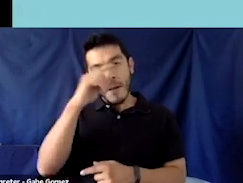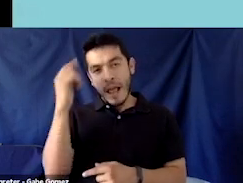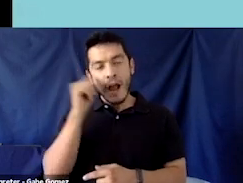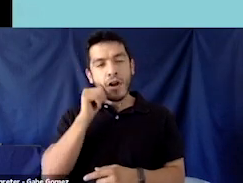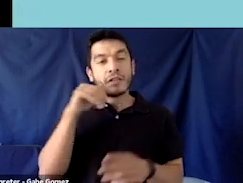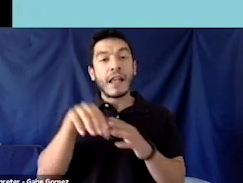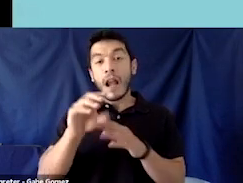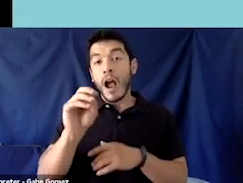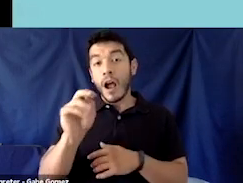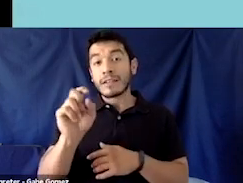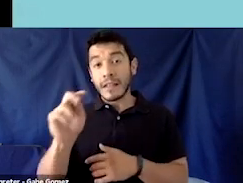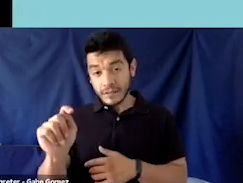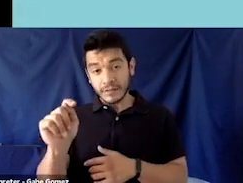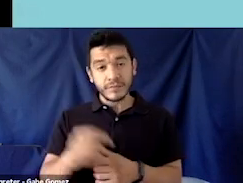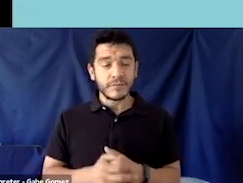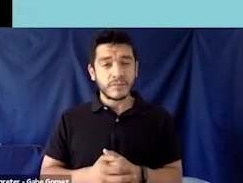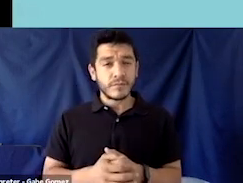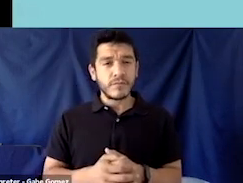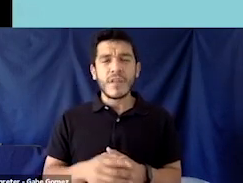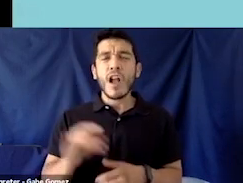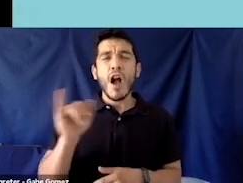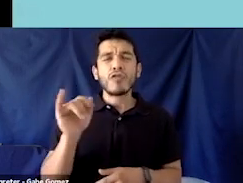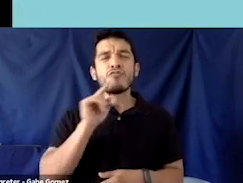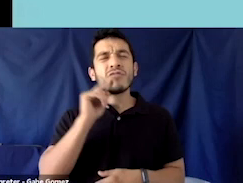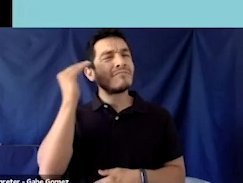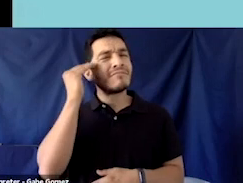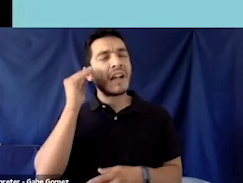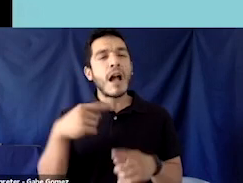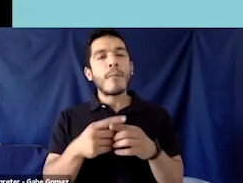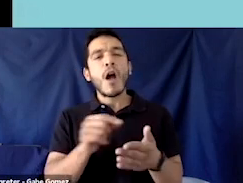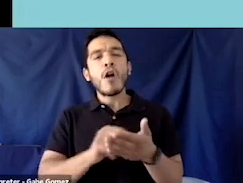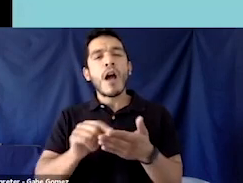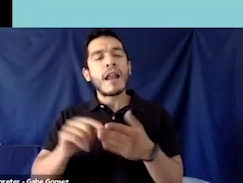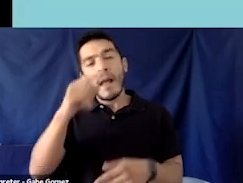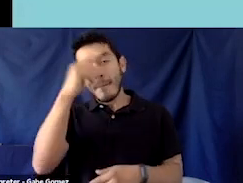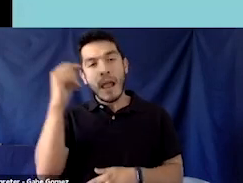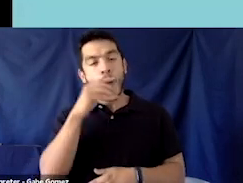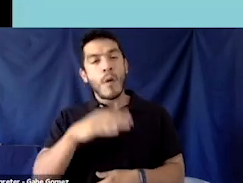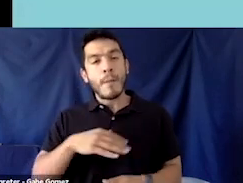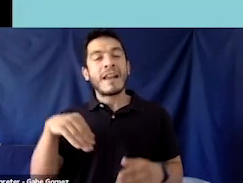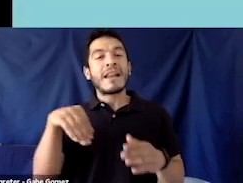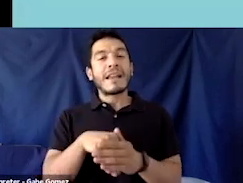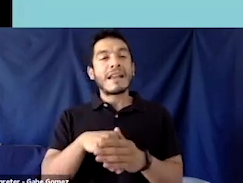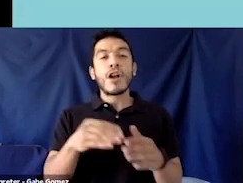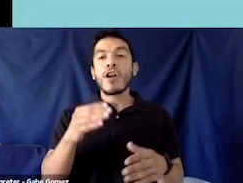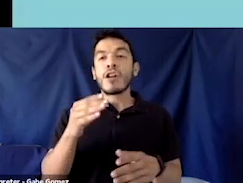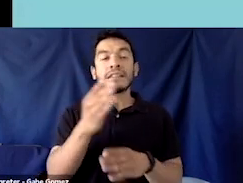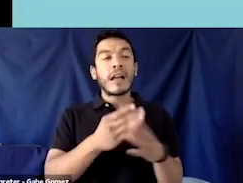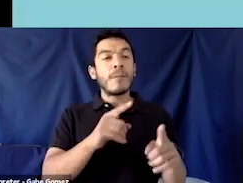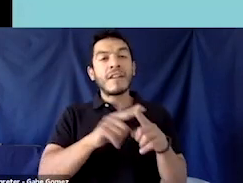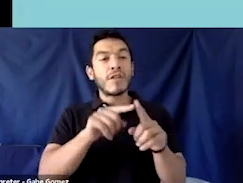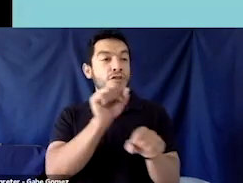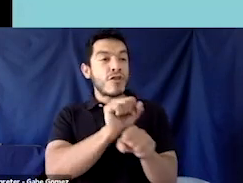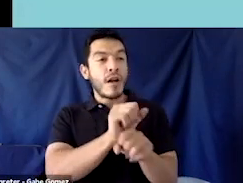very cautious about writing Black characters in general and service professions, given that that's an old stereotype. And also